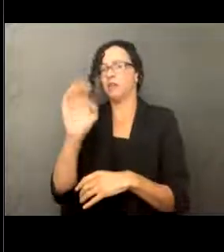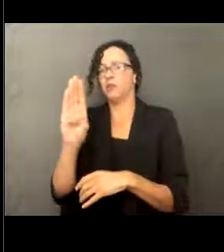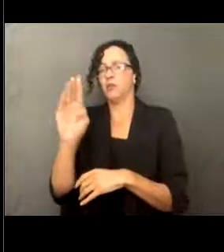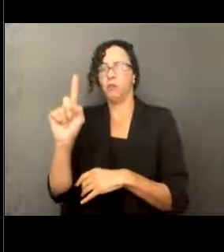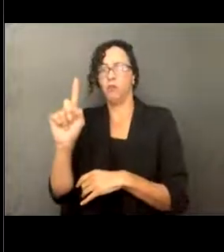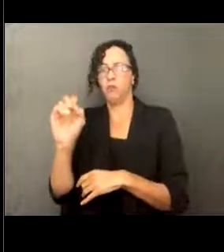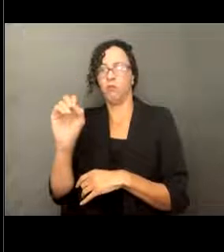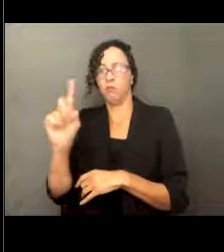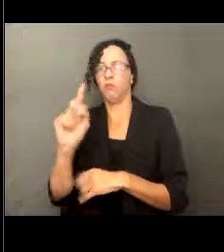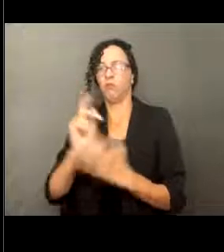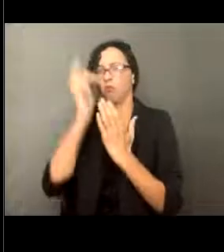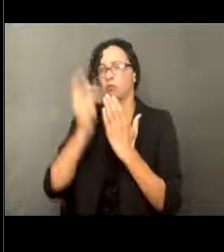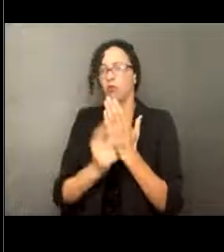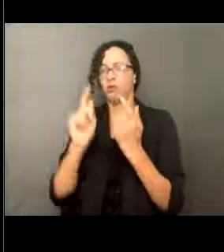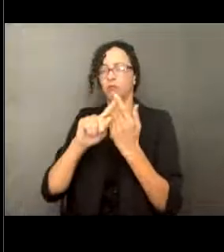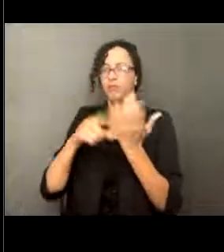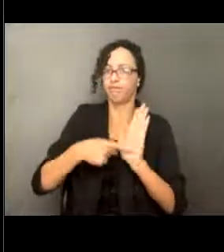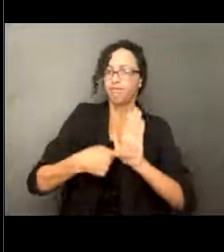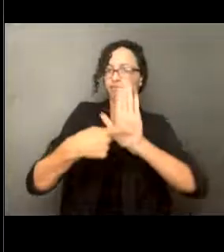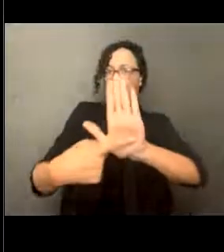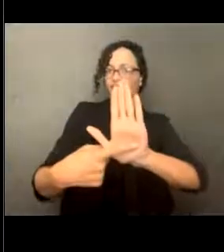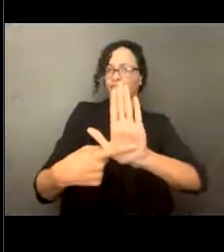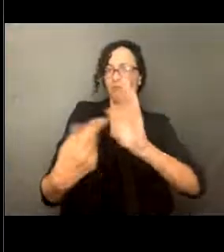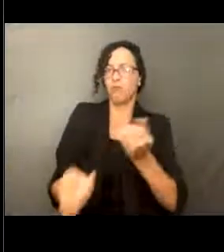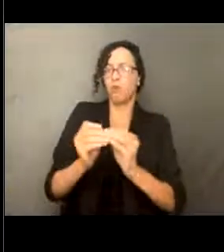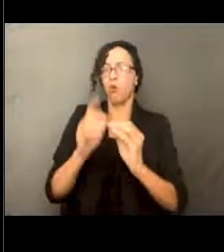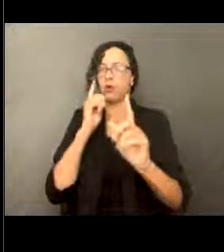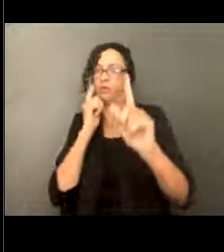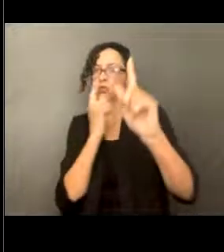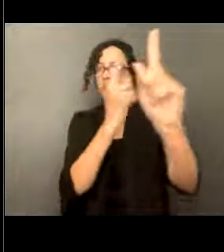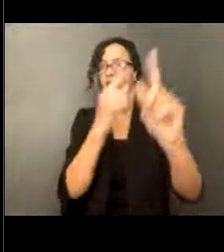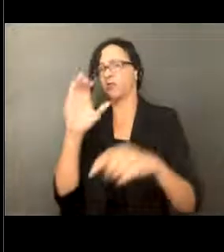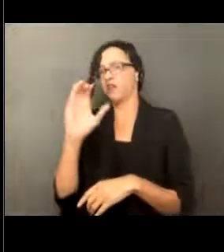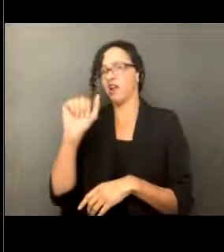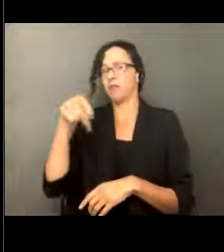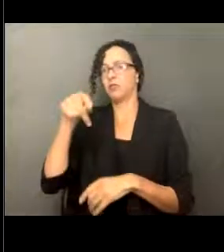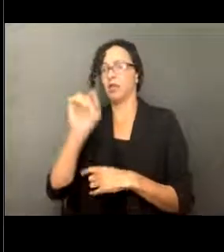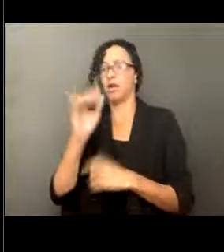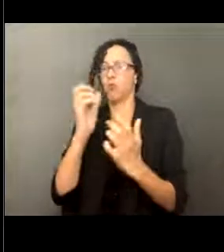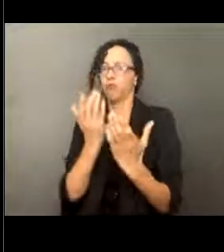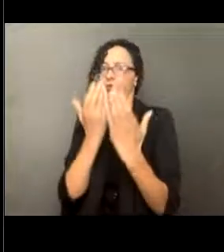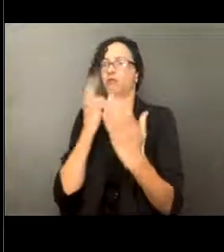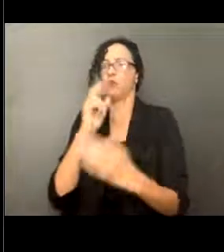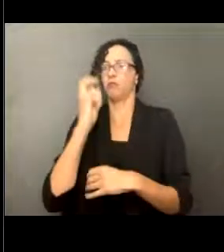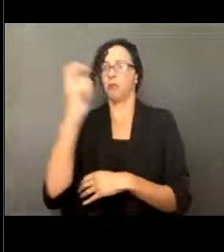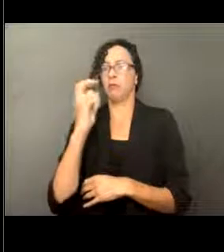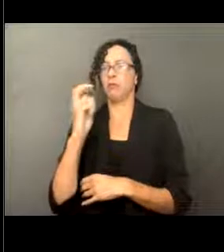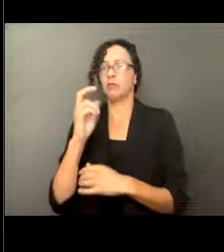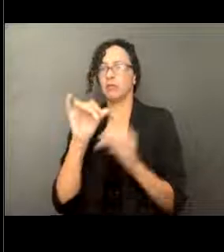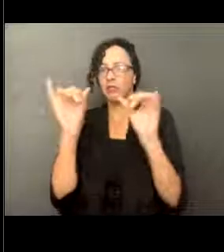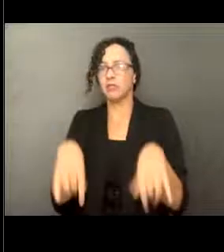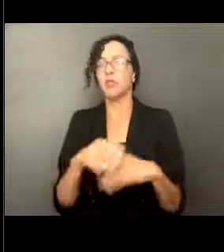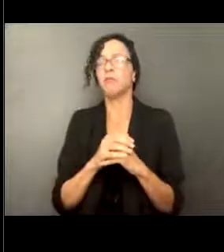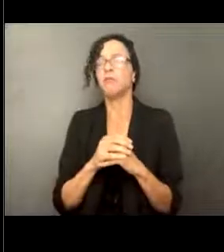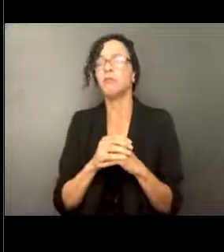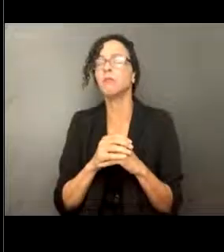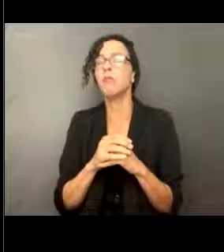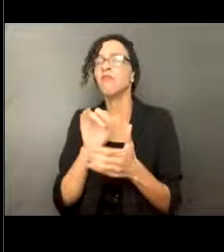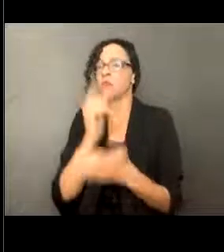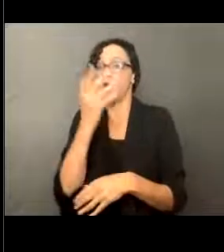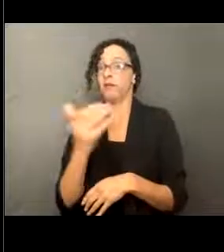more the direction that CAPTI wants to send our transportation system is one of the things that the CTC and staff have done. So I'm thankful to